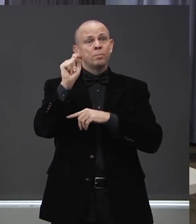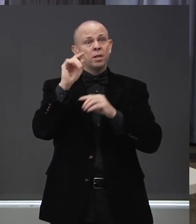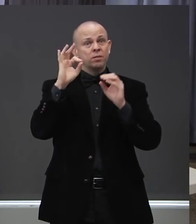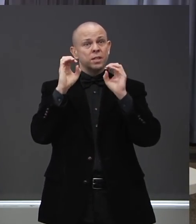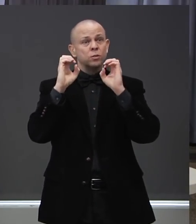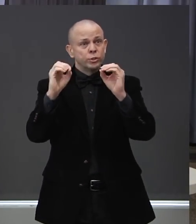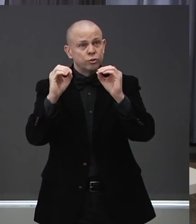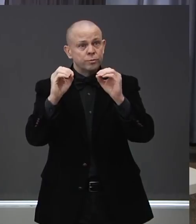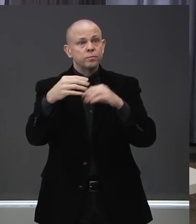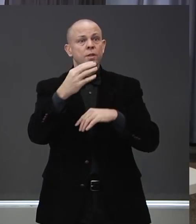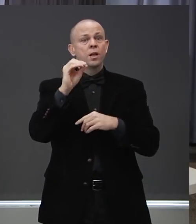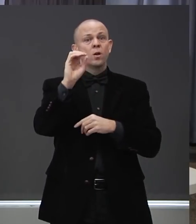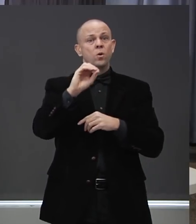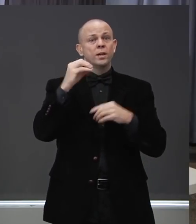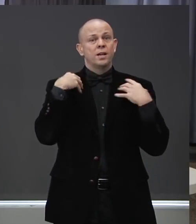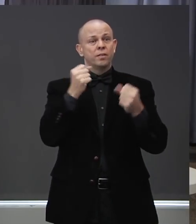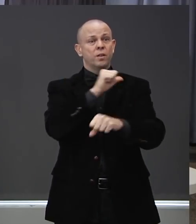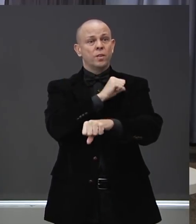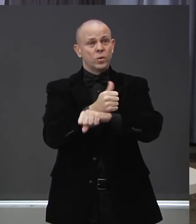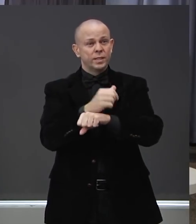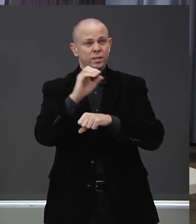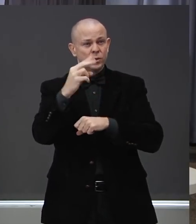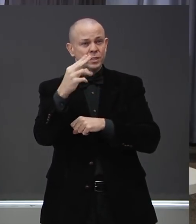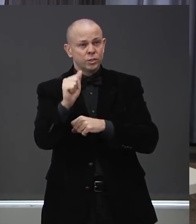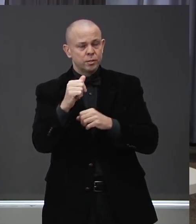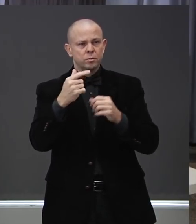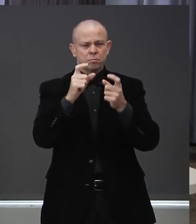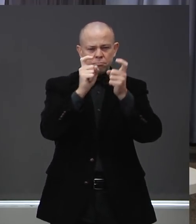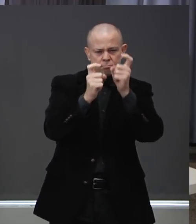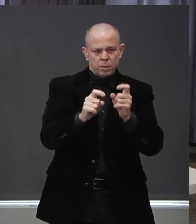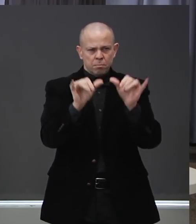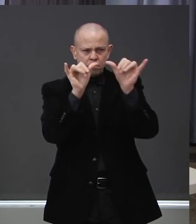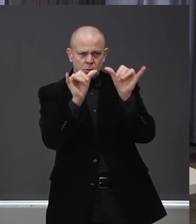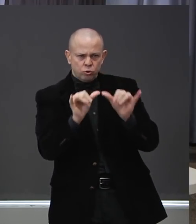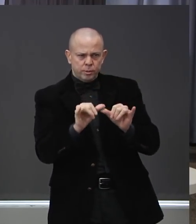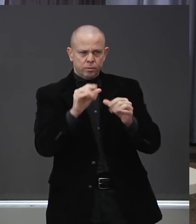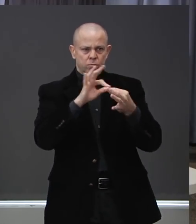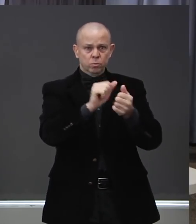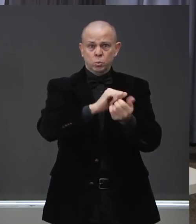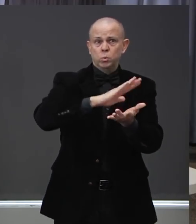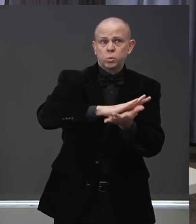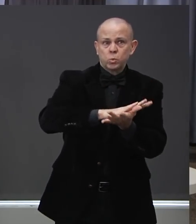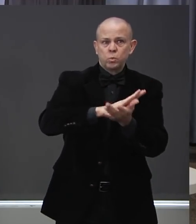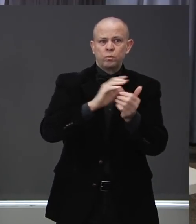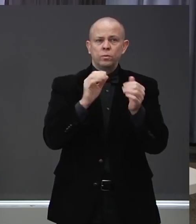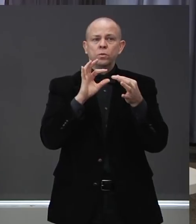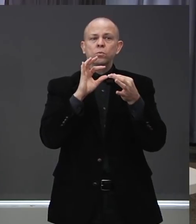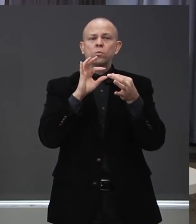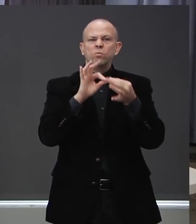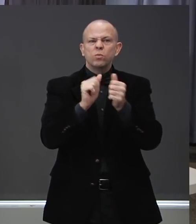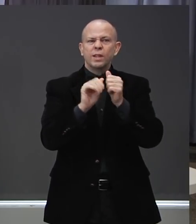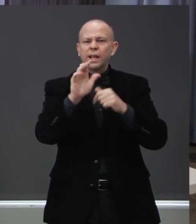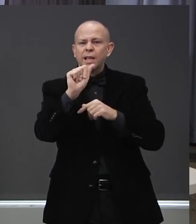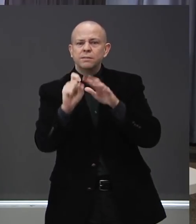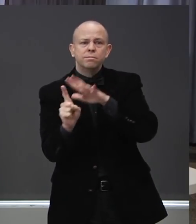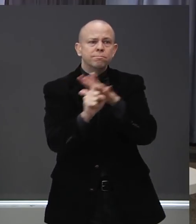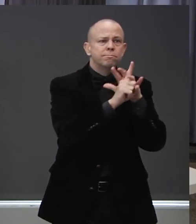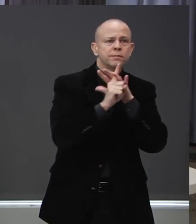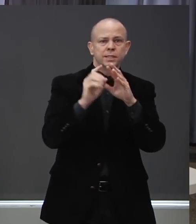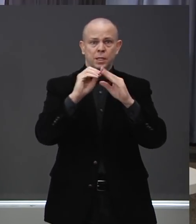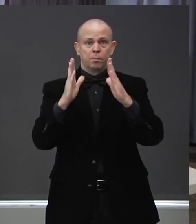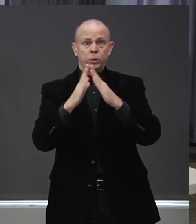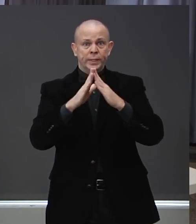revised Oregon's metrics for schools, which are based on case counts and rates in local communities. OHA has worked closely